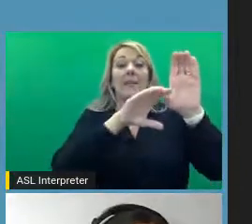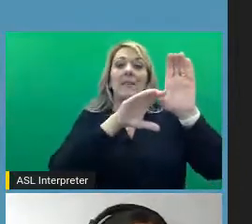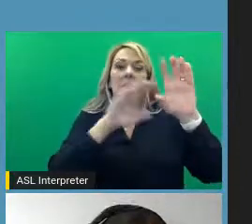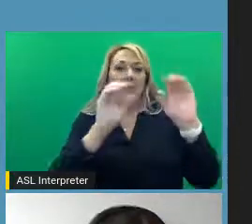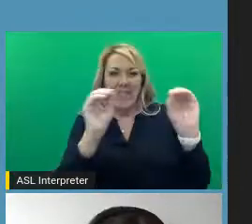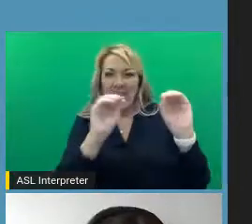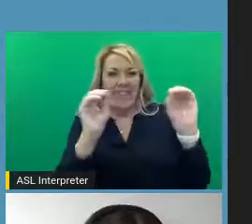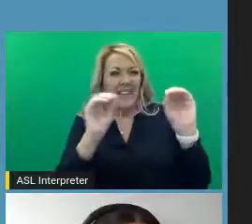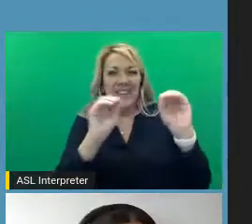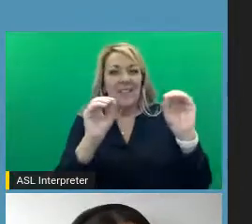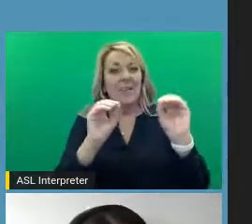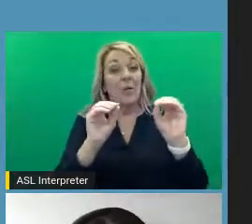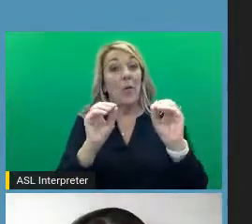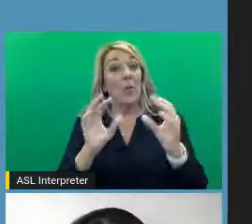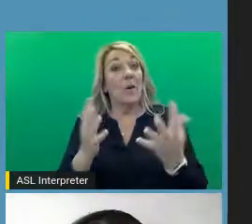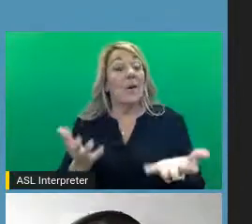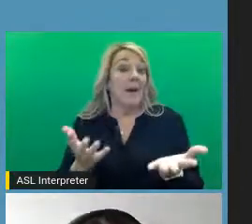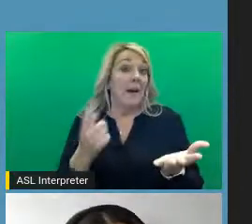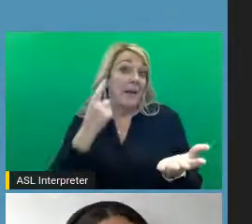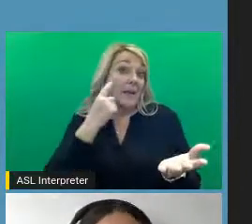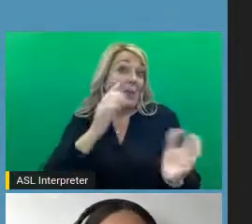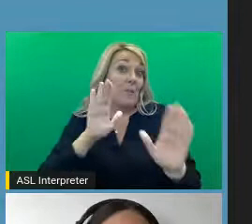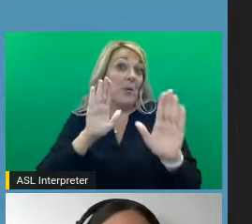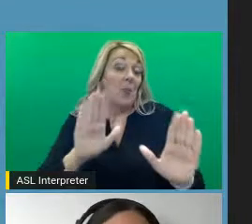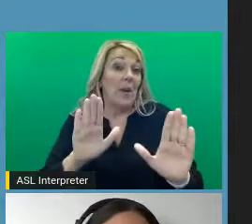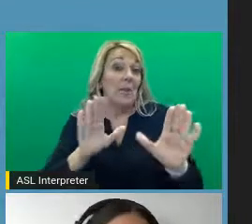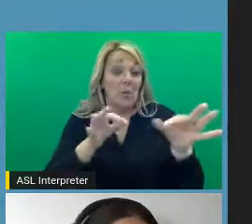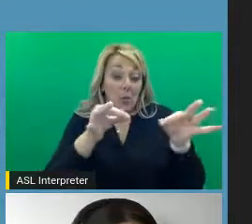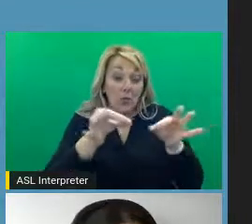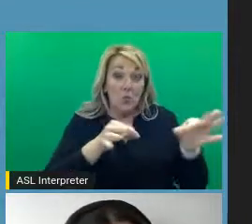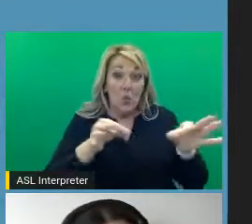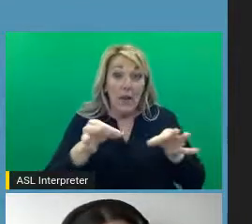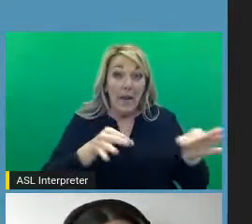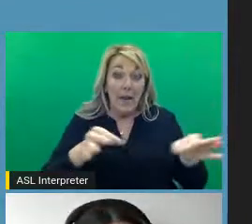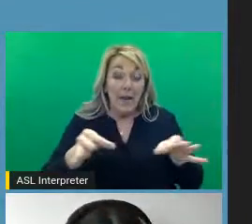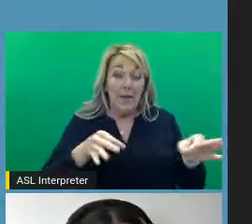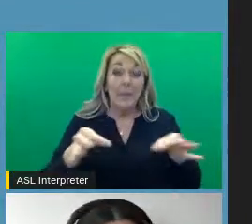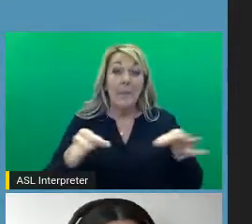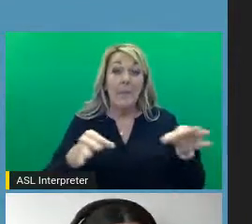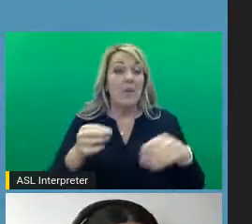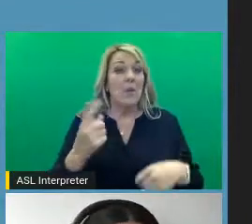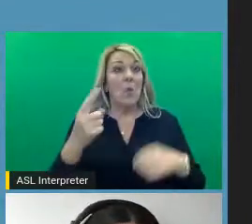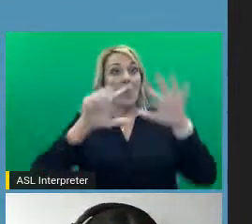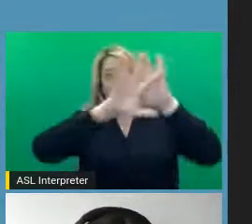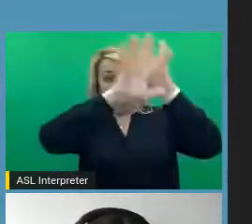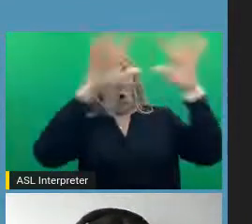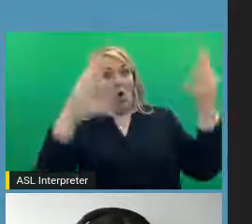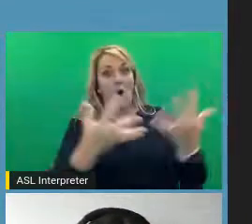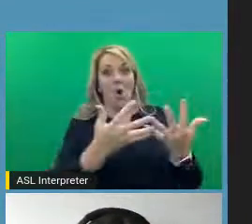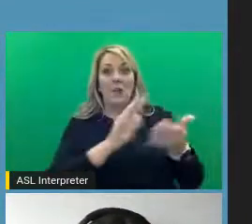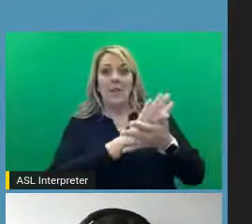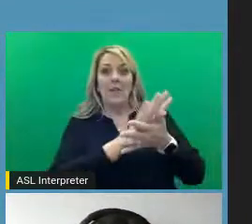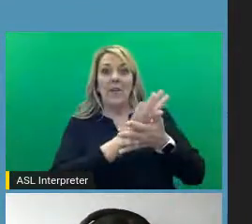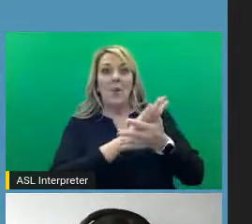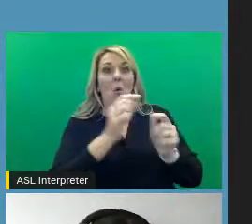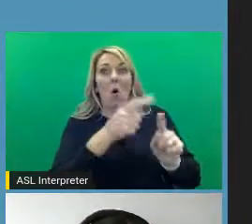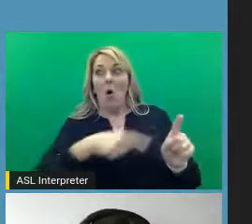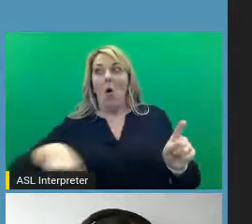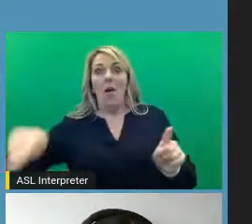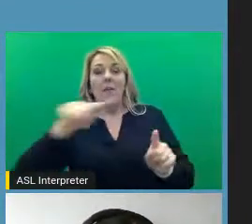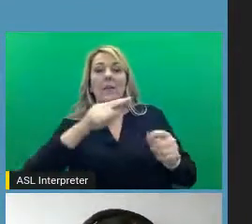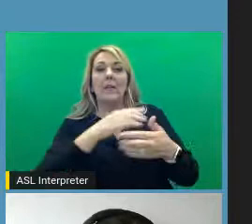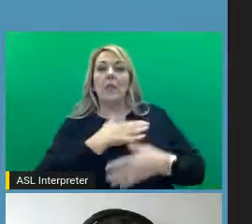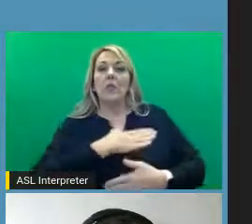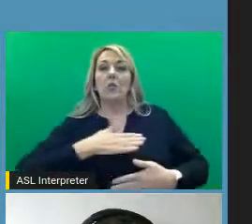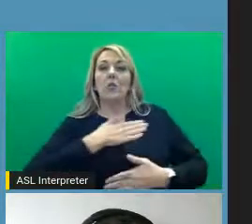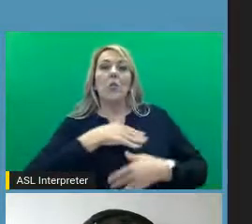without. Ideally, I think, incorporate the description so that you have one awesome video that everyone can enjoy and comment